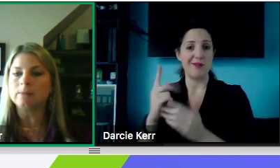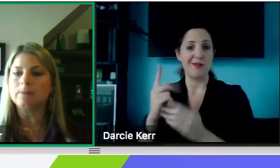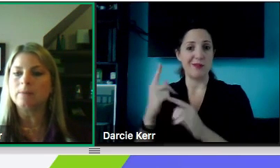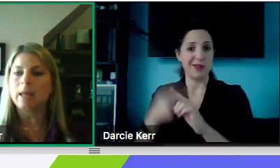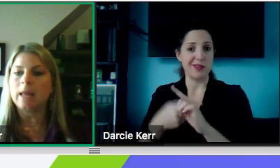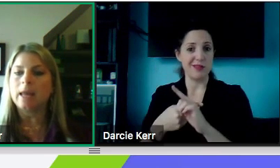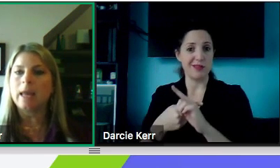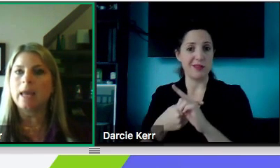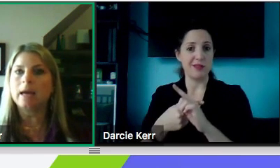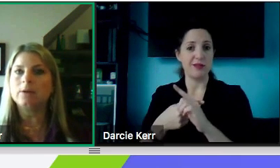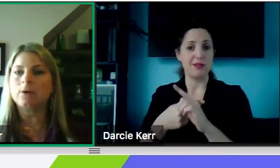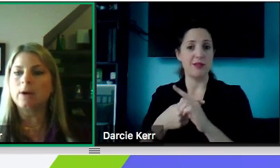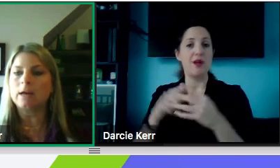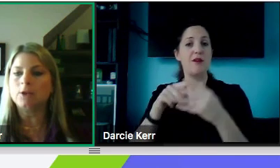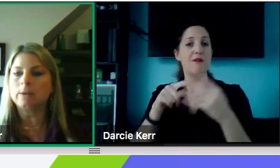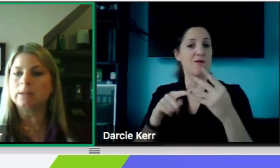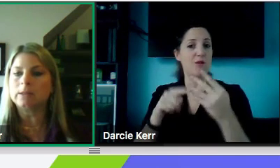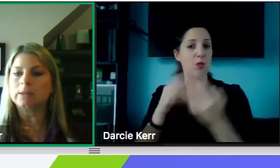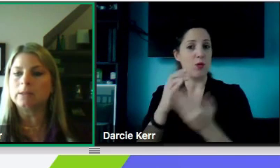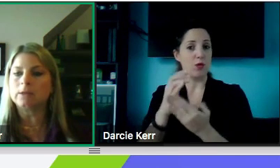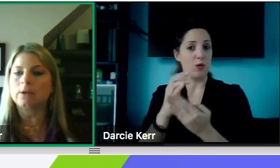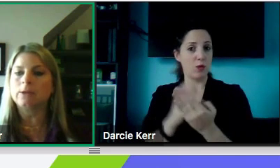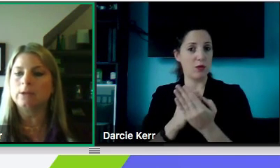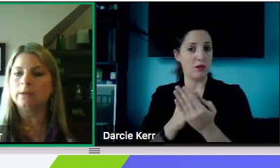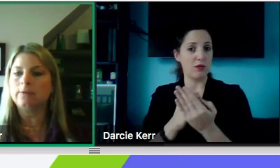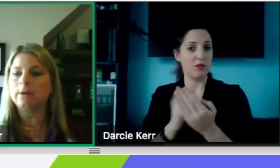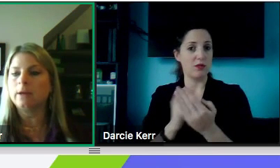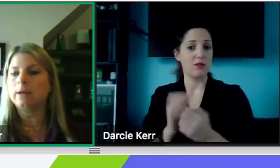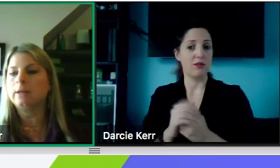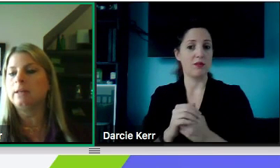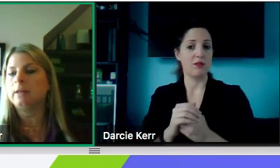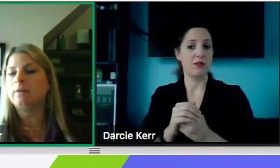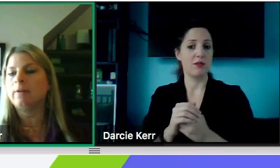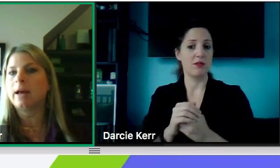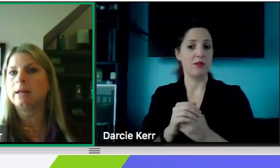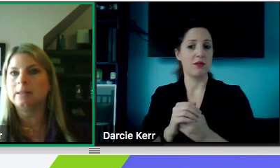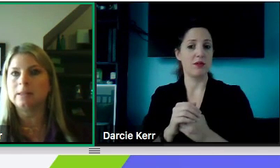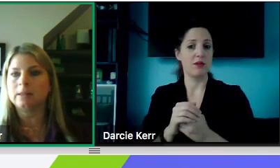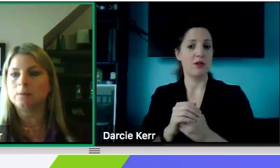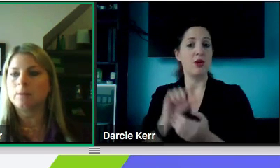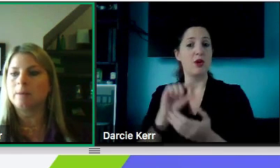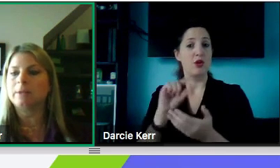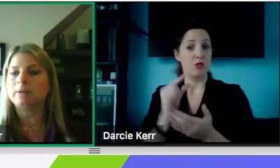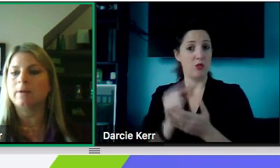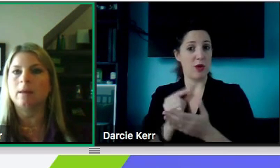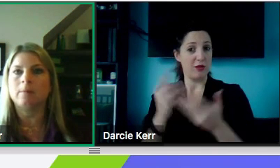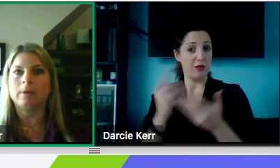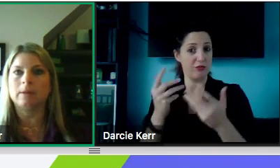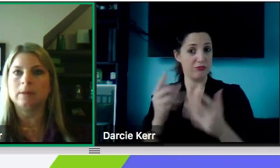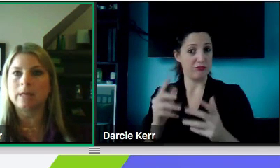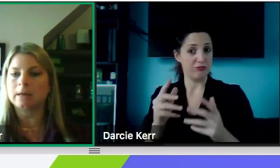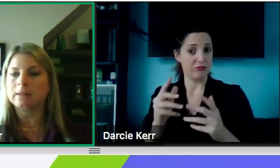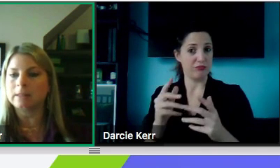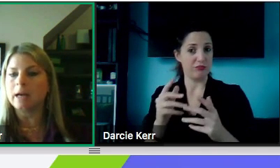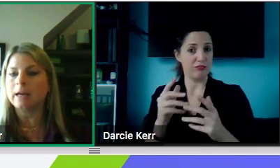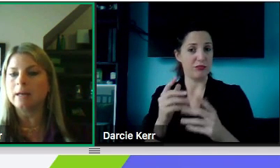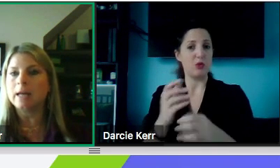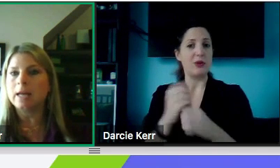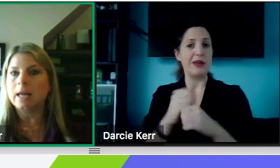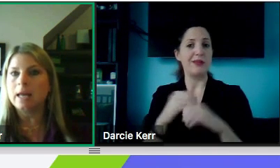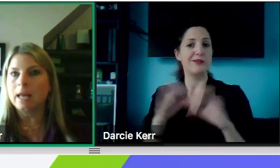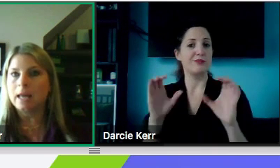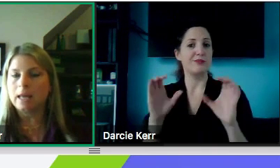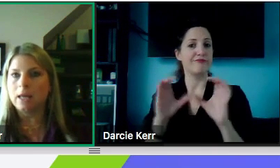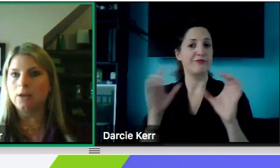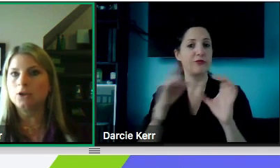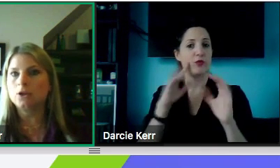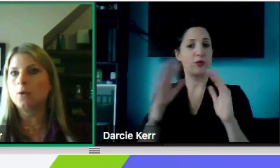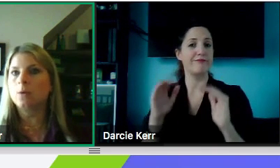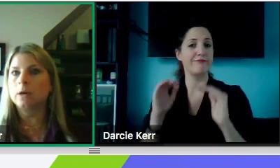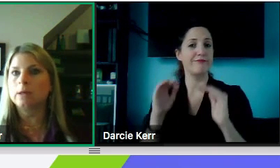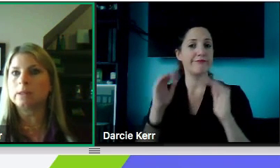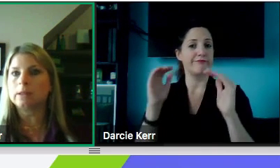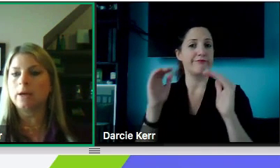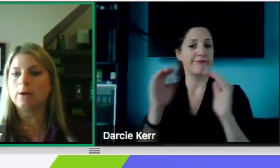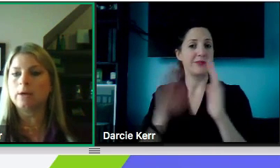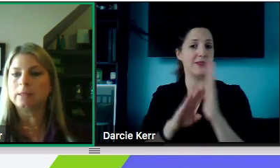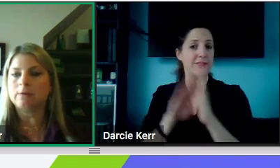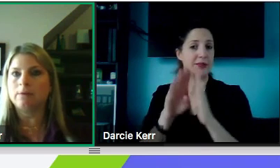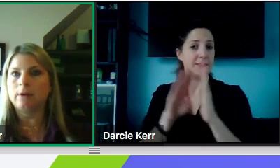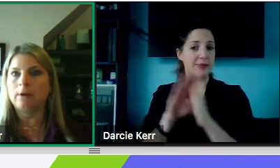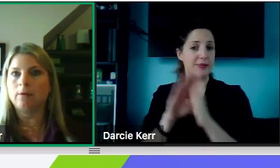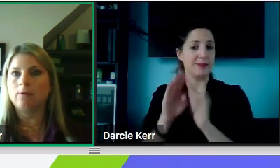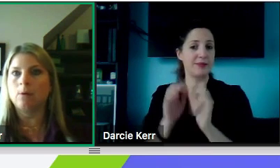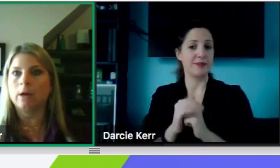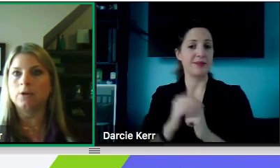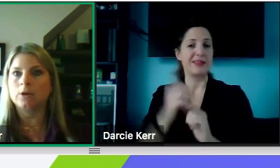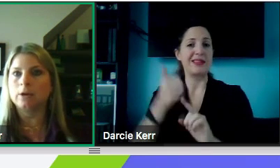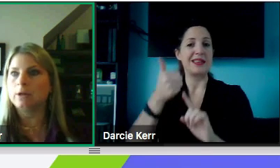courses, and graduates earn a certificate in advanced web development and design. Each course